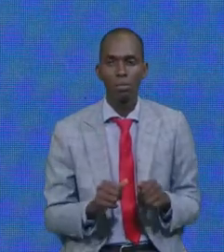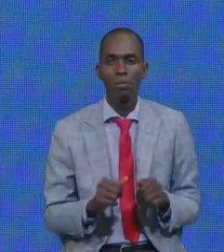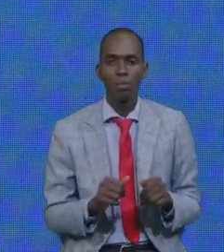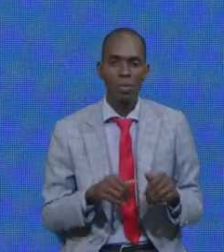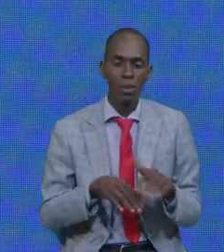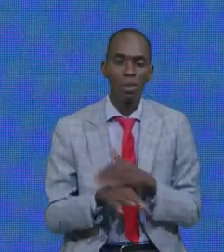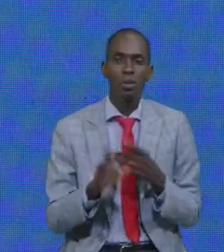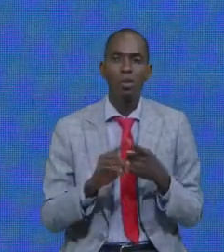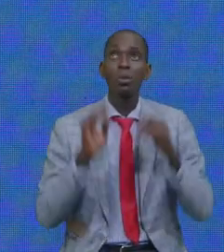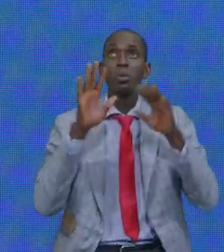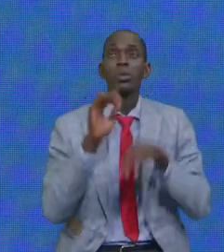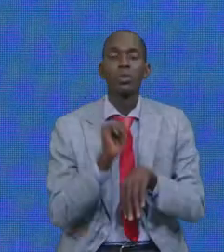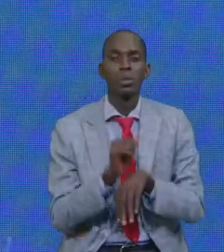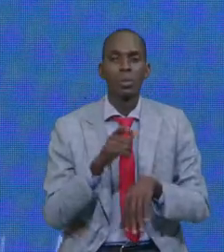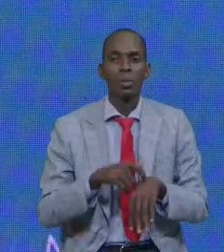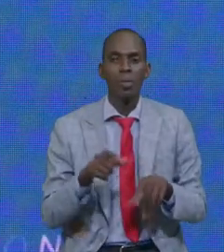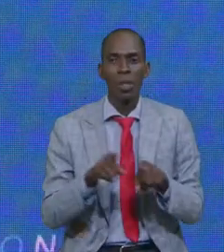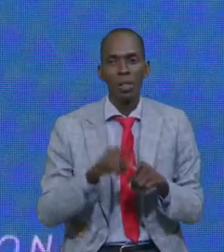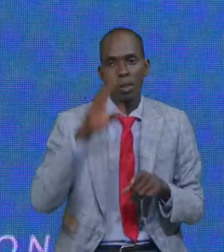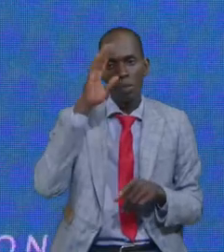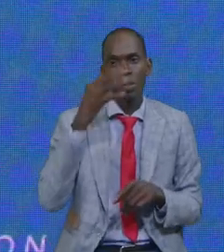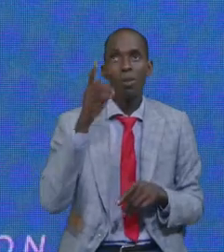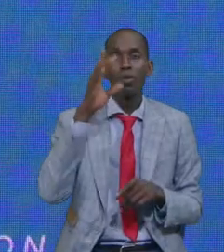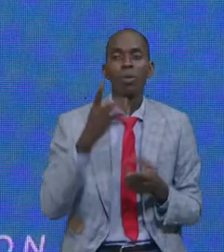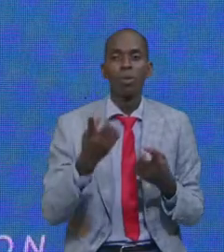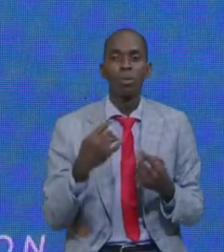As the man of God comes again to pray for us.